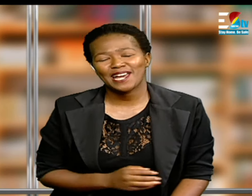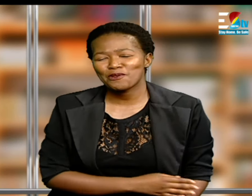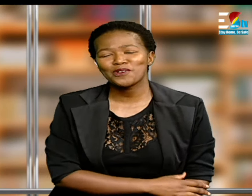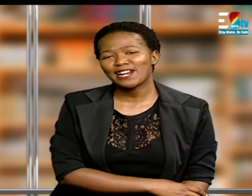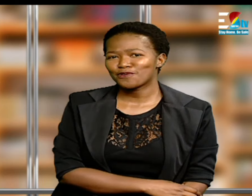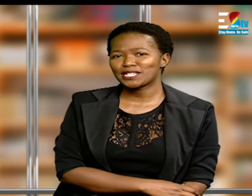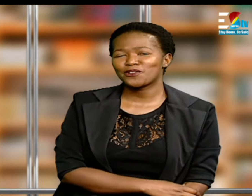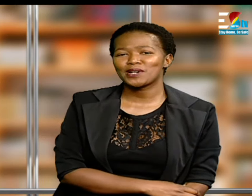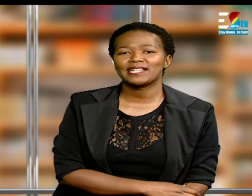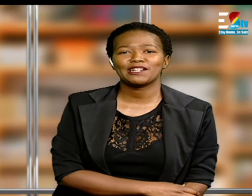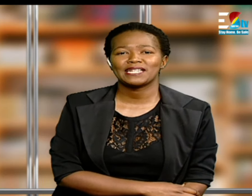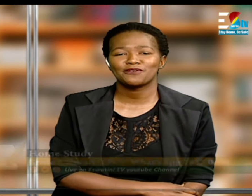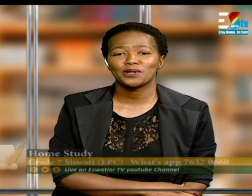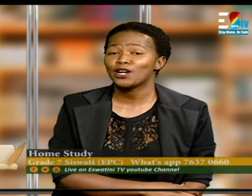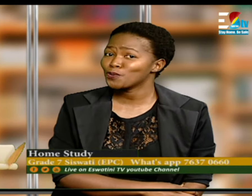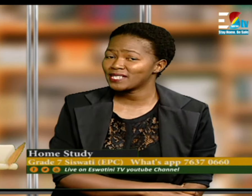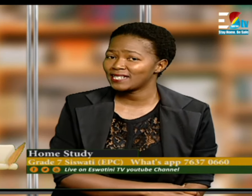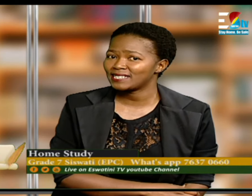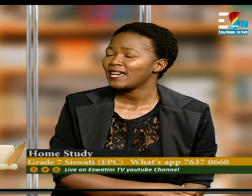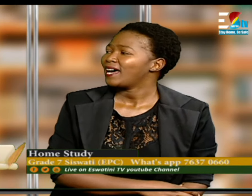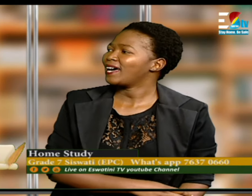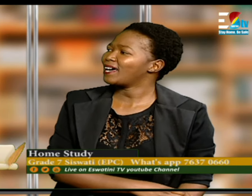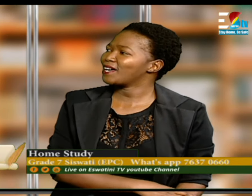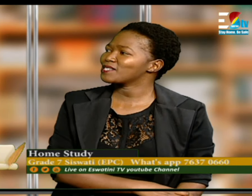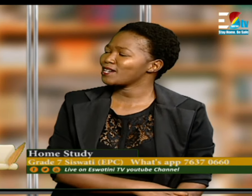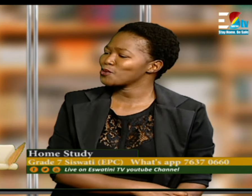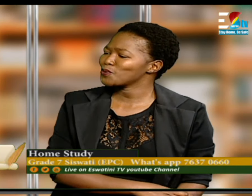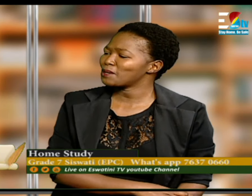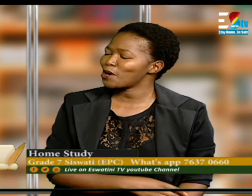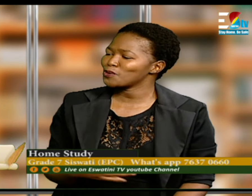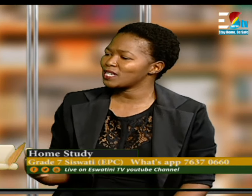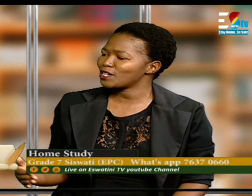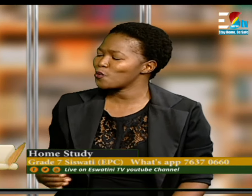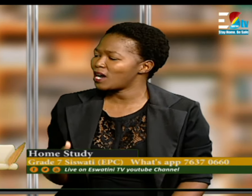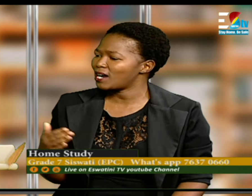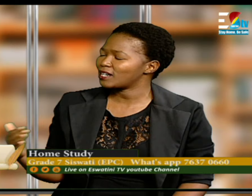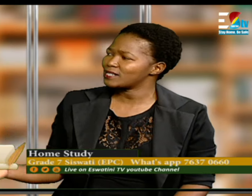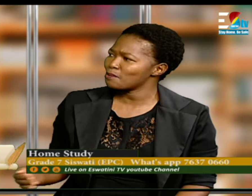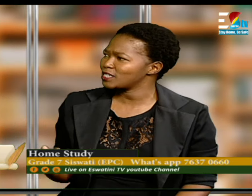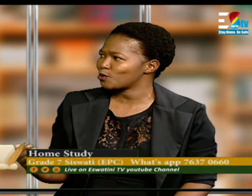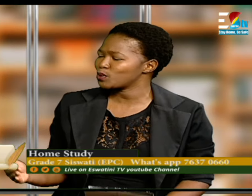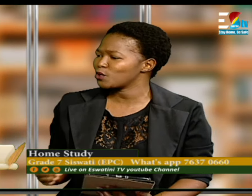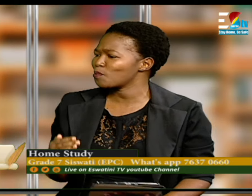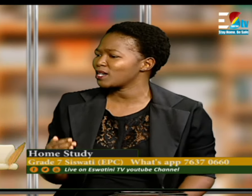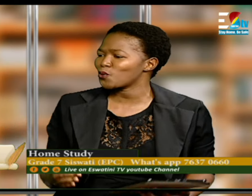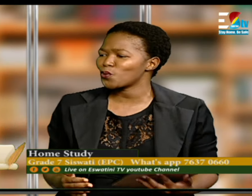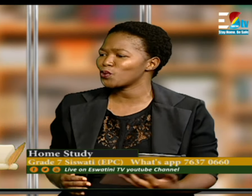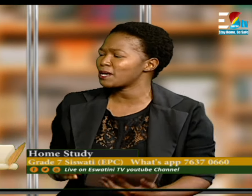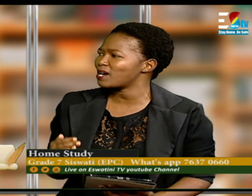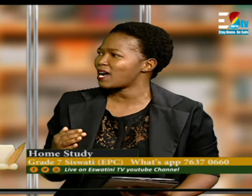Mbukeli siyakwemukela futhi ehlelweni lethu i-home study. Zethu ngicabanga ukuthi ungazama nje ukuthi